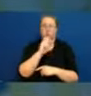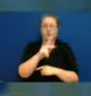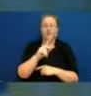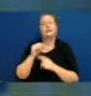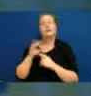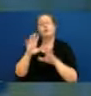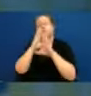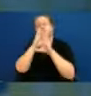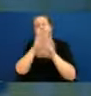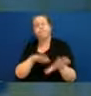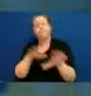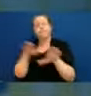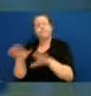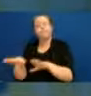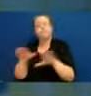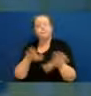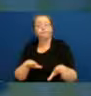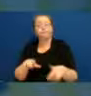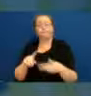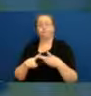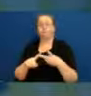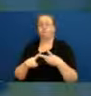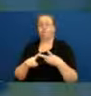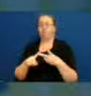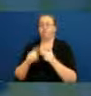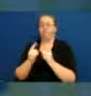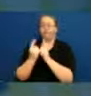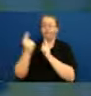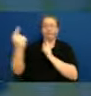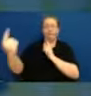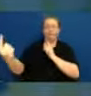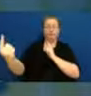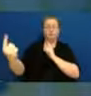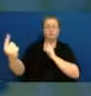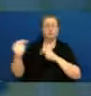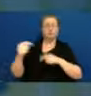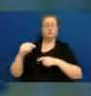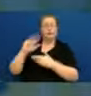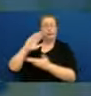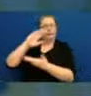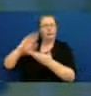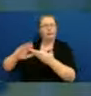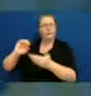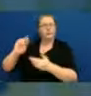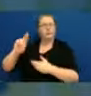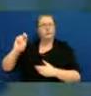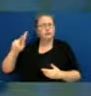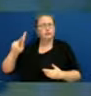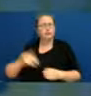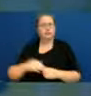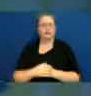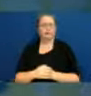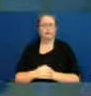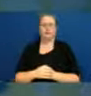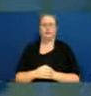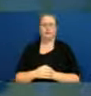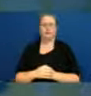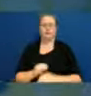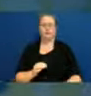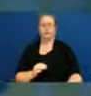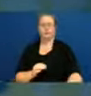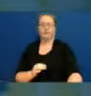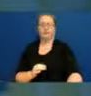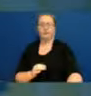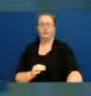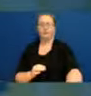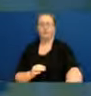exercises or quiet activities, and when you have physical distance between people. The other